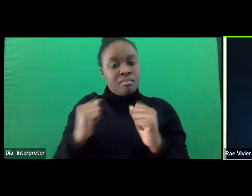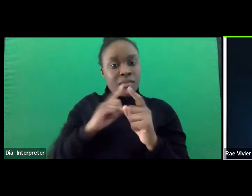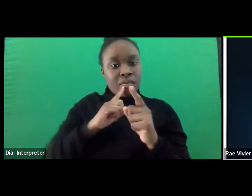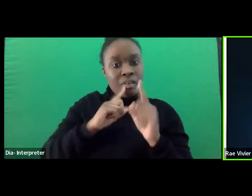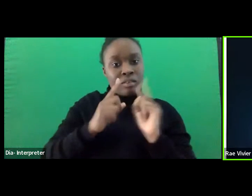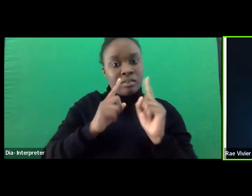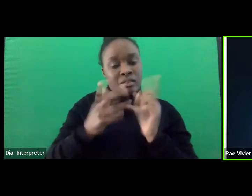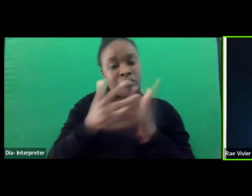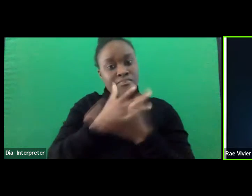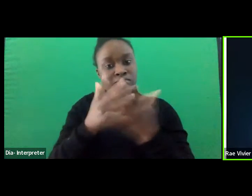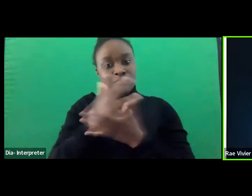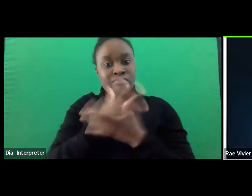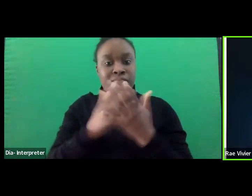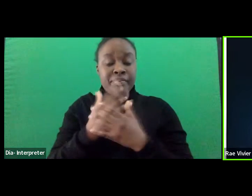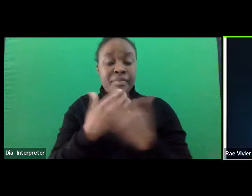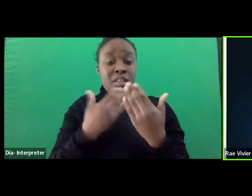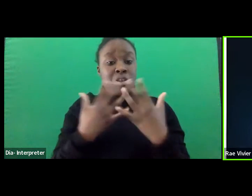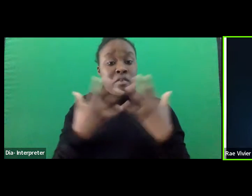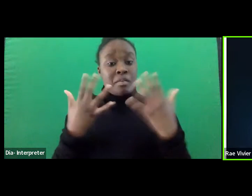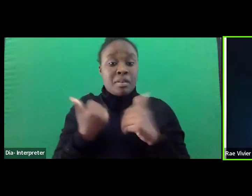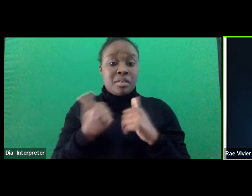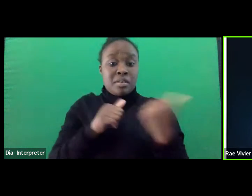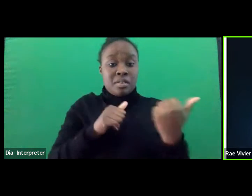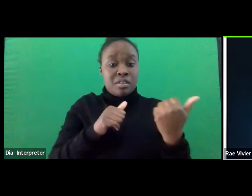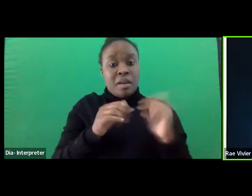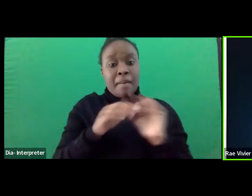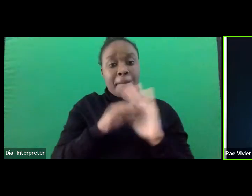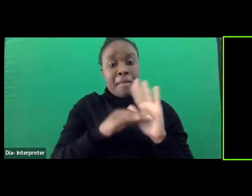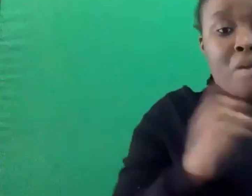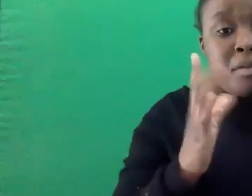Thank you very much, and back to you, Program Director.